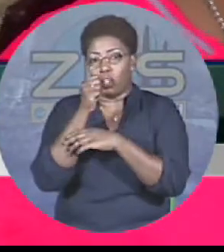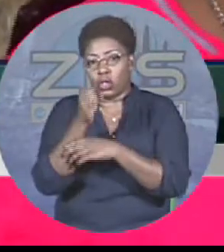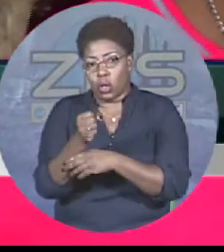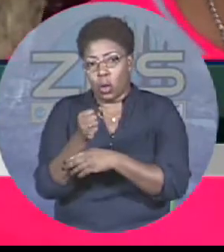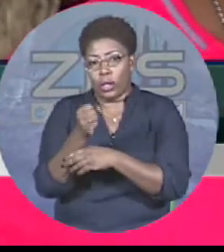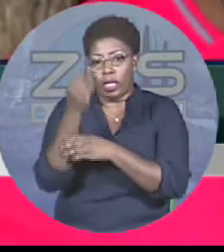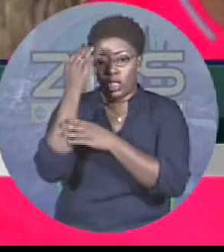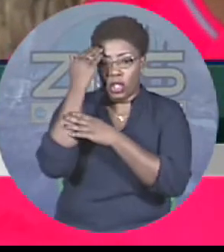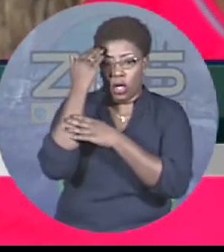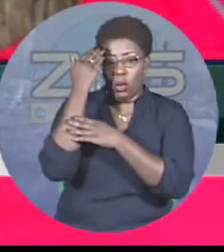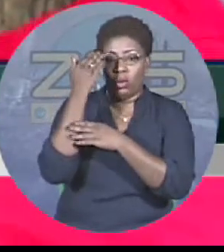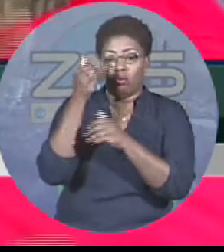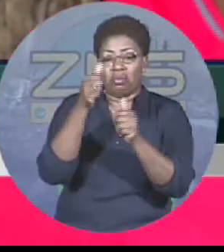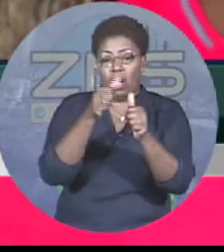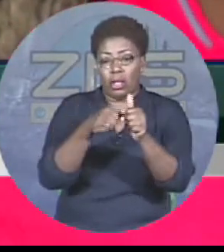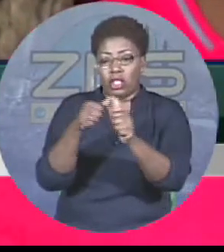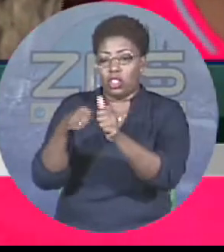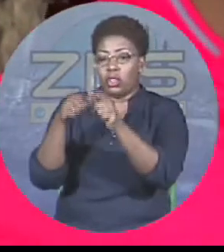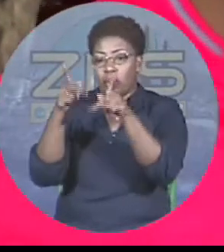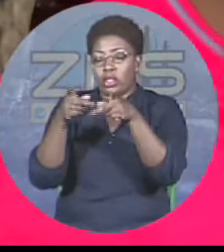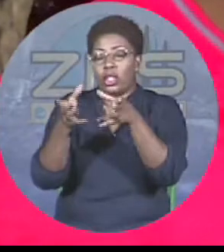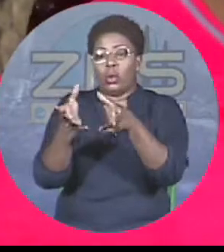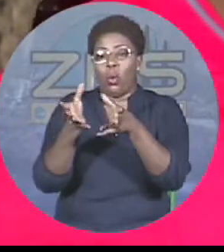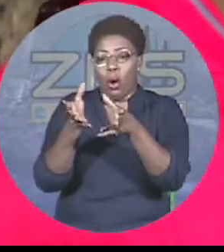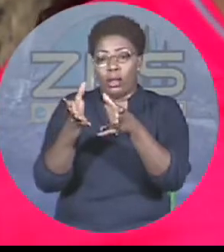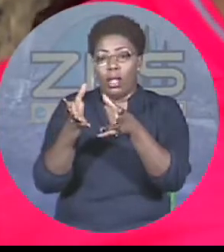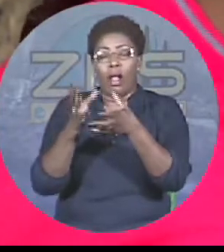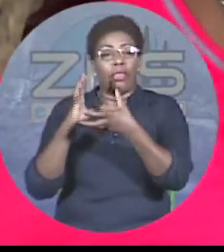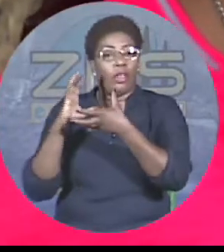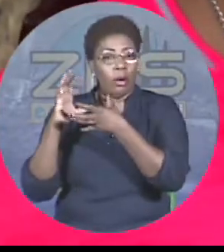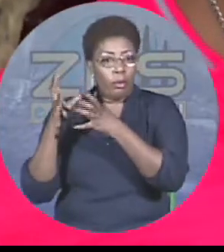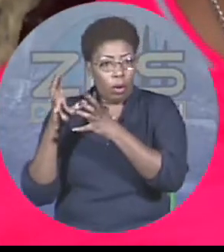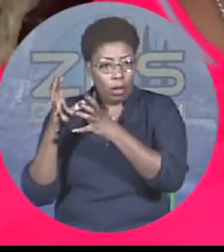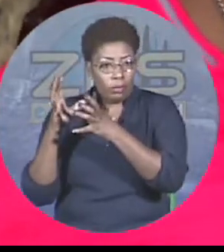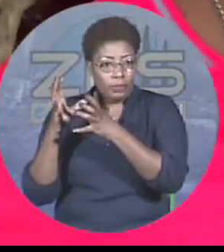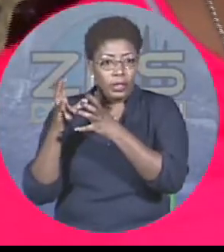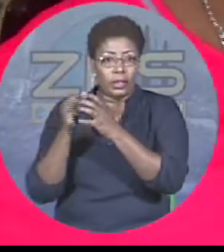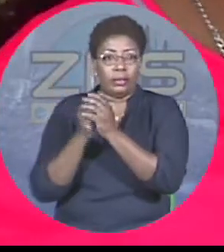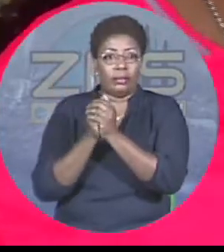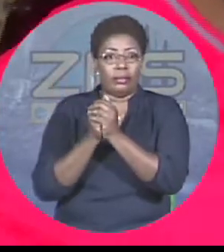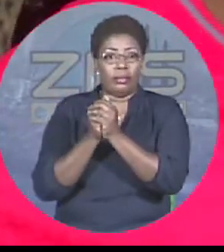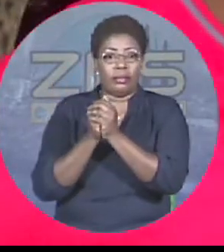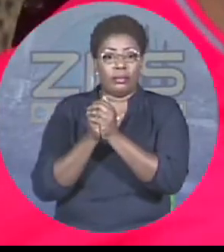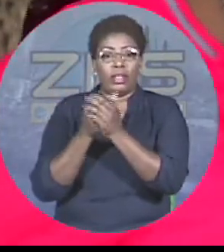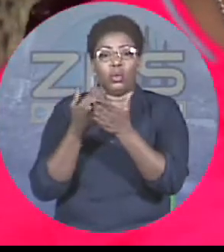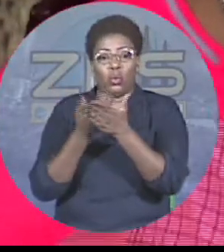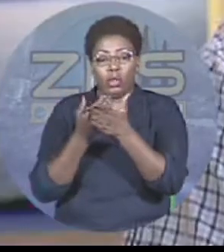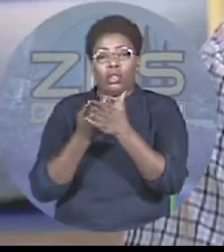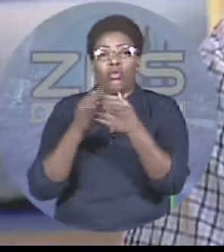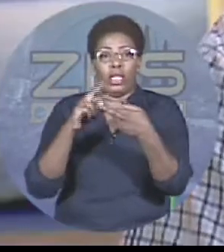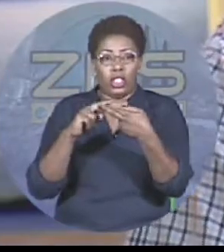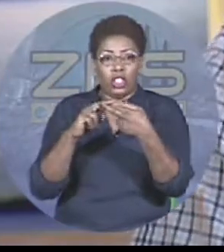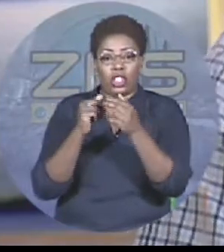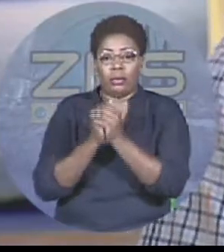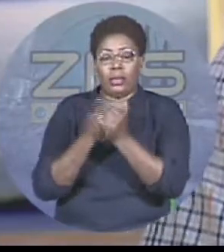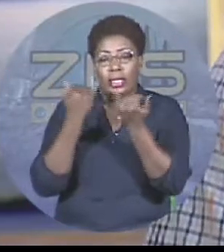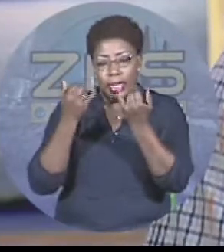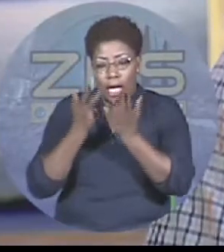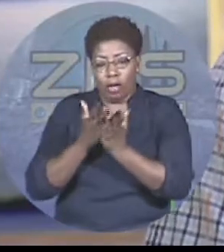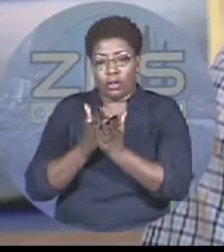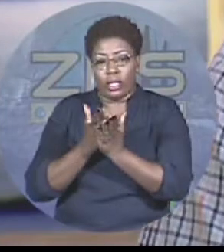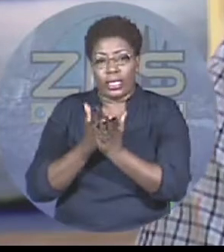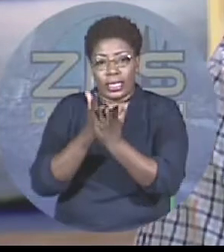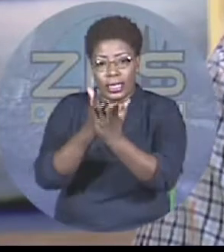know how each person won the ball passed to them and building a good chemistry amongst them. From the Sailing Bee, the Grand